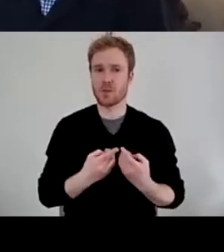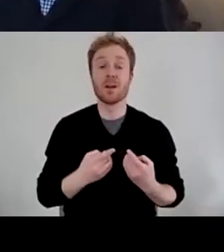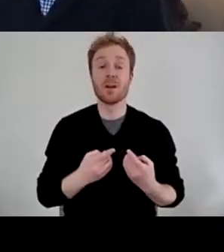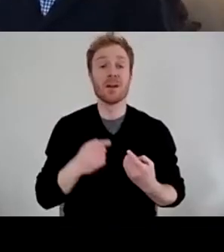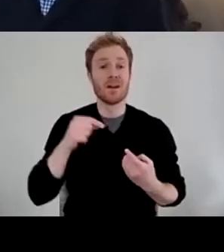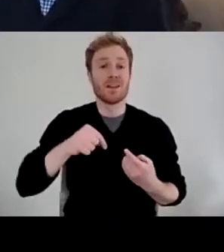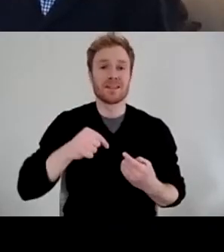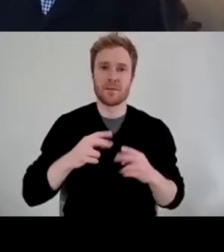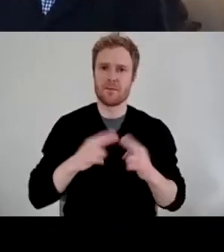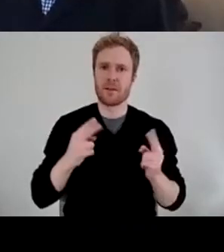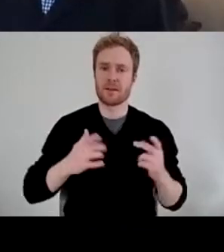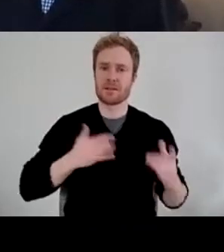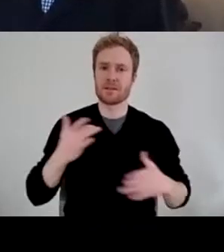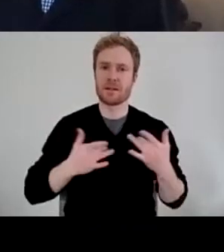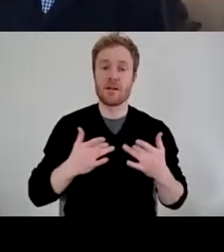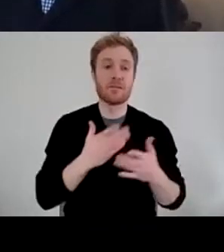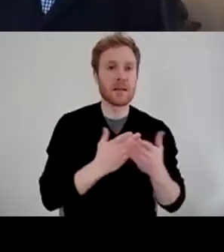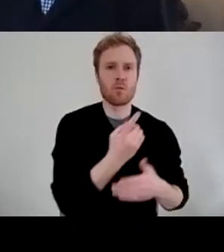Motion to approve.